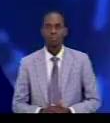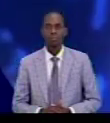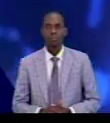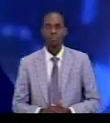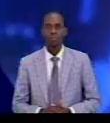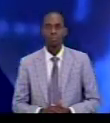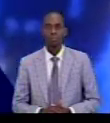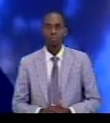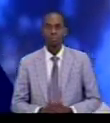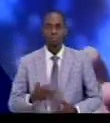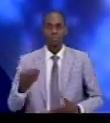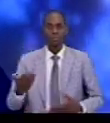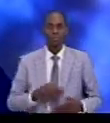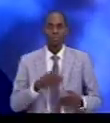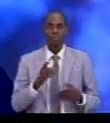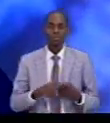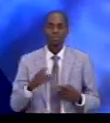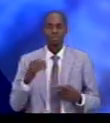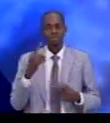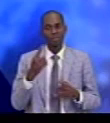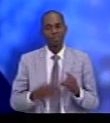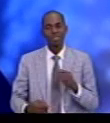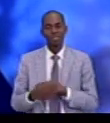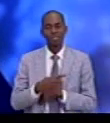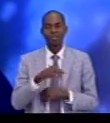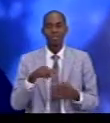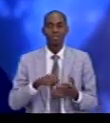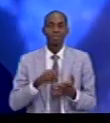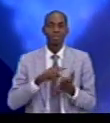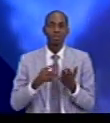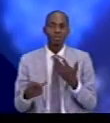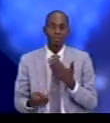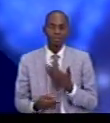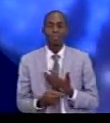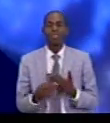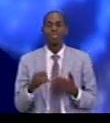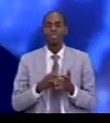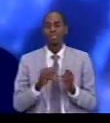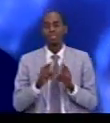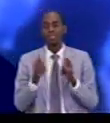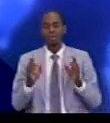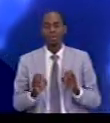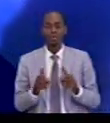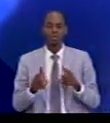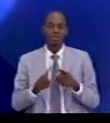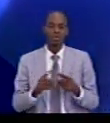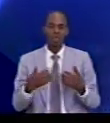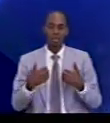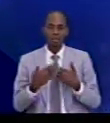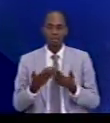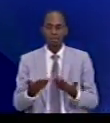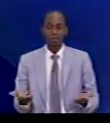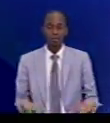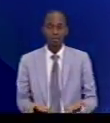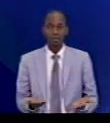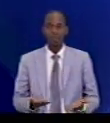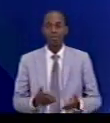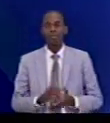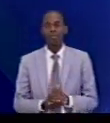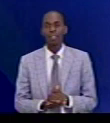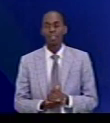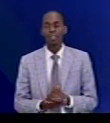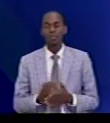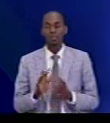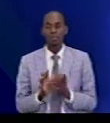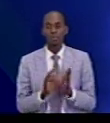Welcome to the final day of this global crusade. It's been a privilege to have you. In Acts 3, Peter says,